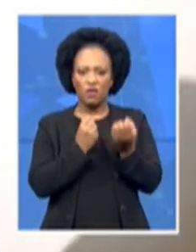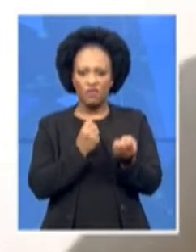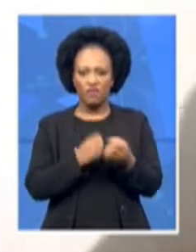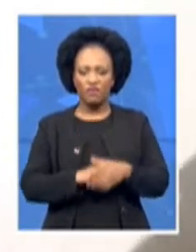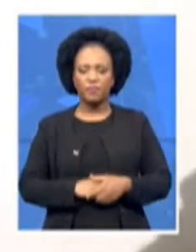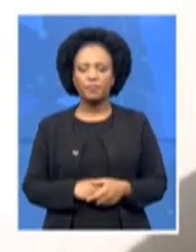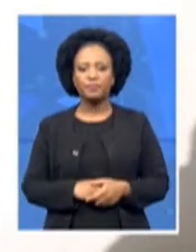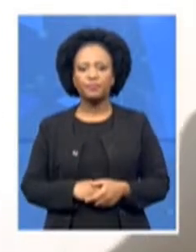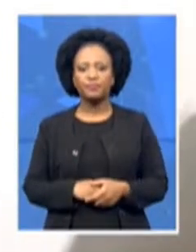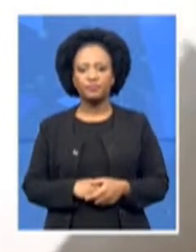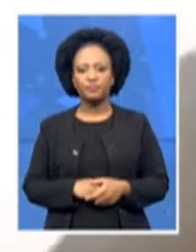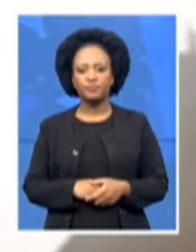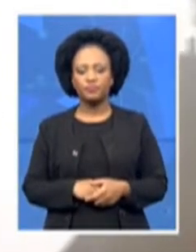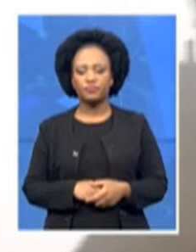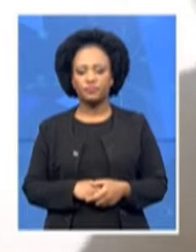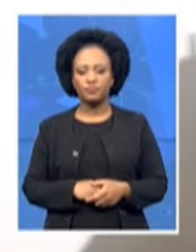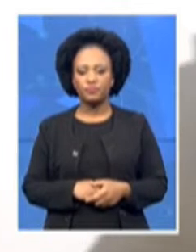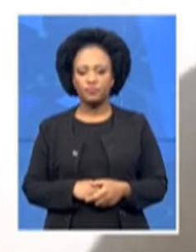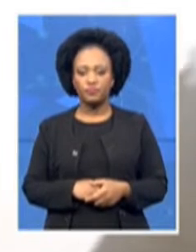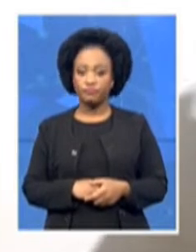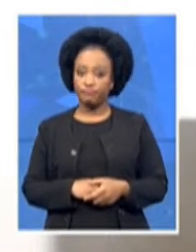Minister?